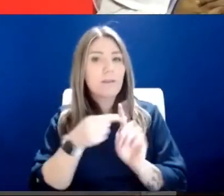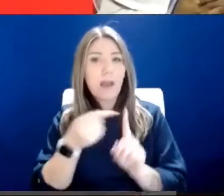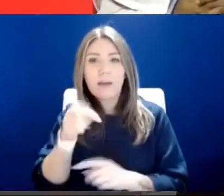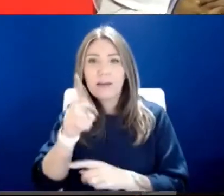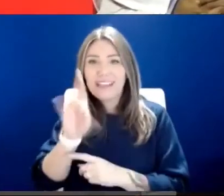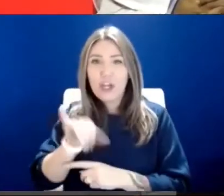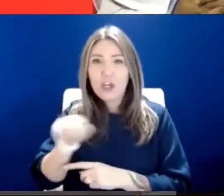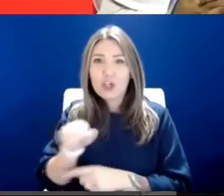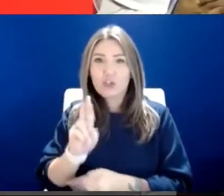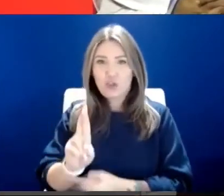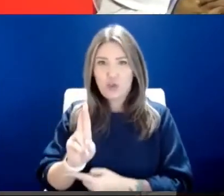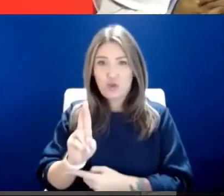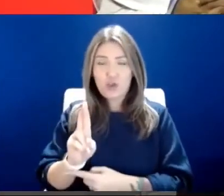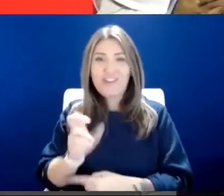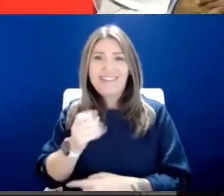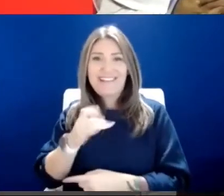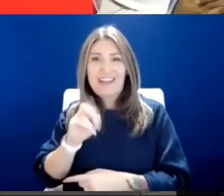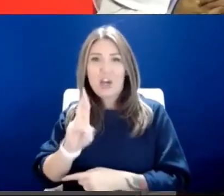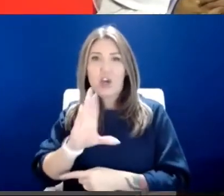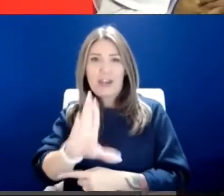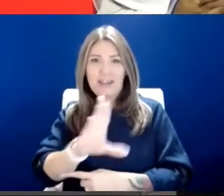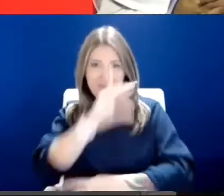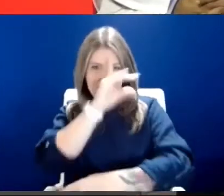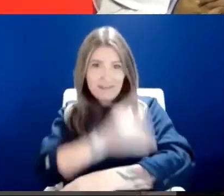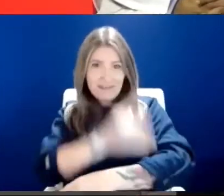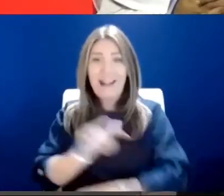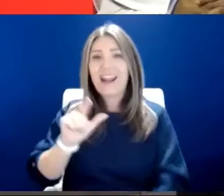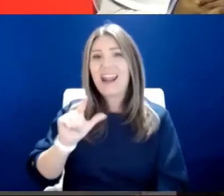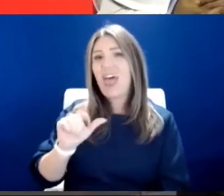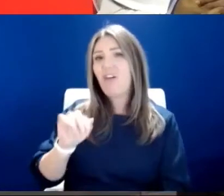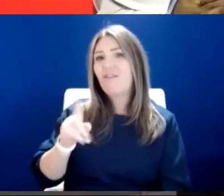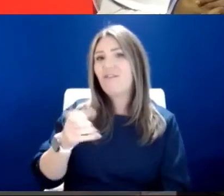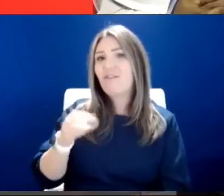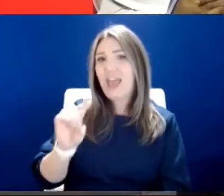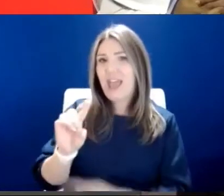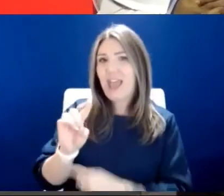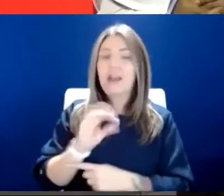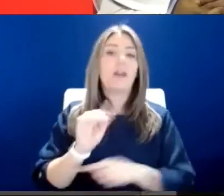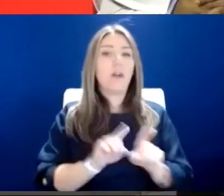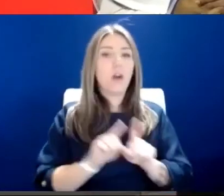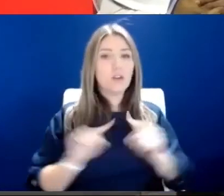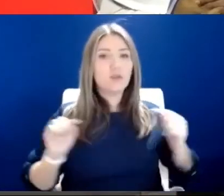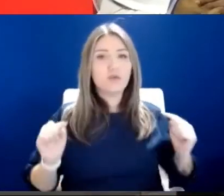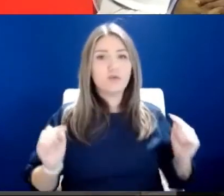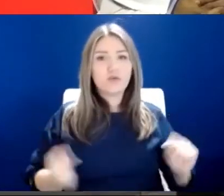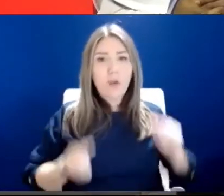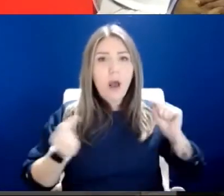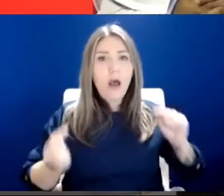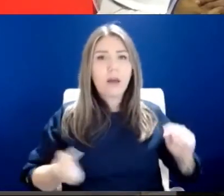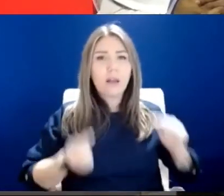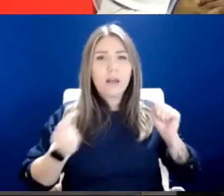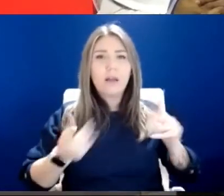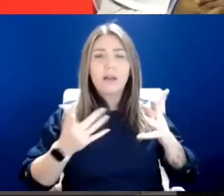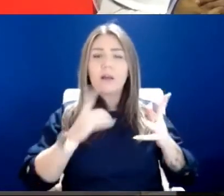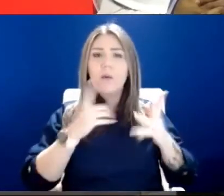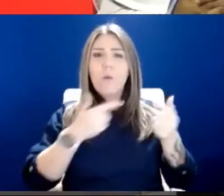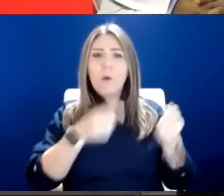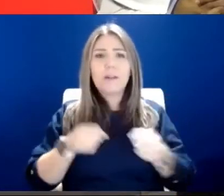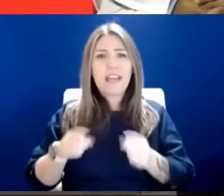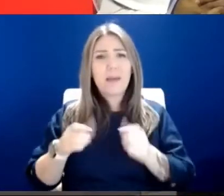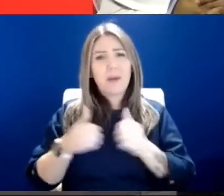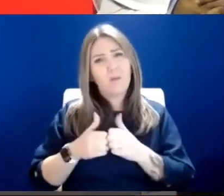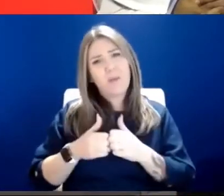Jr., he had an LVAD, and he was also really struggling. Can you talk a little bit about what was happening with Gary